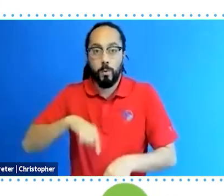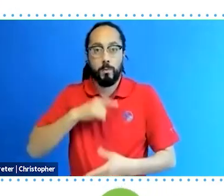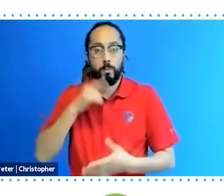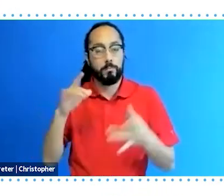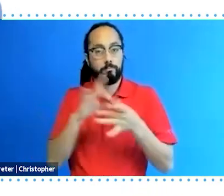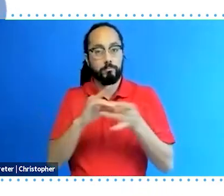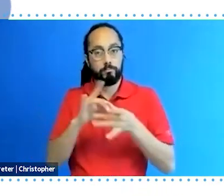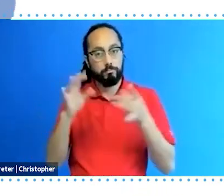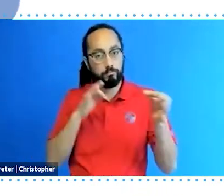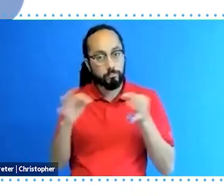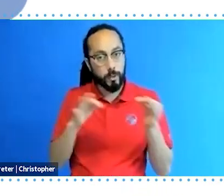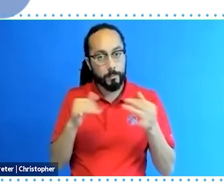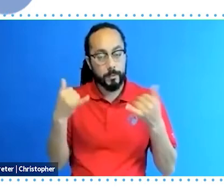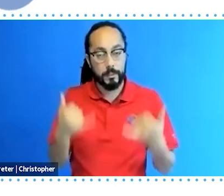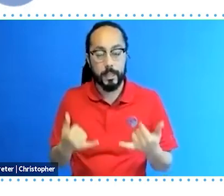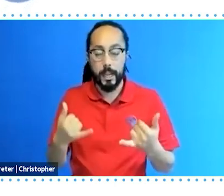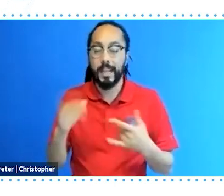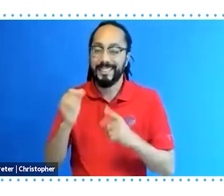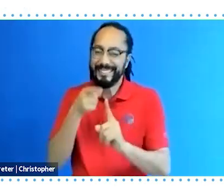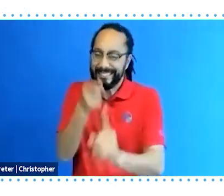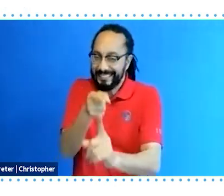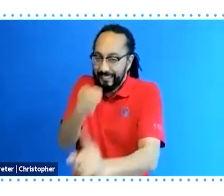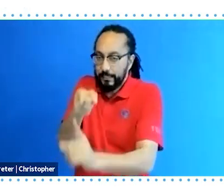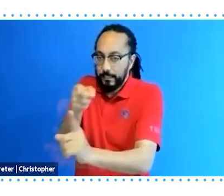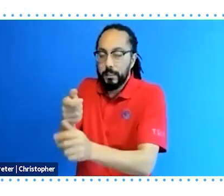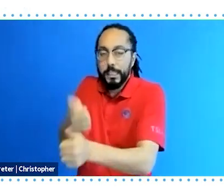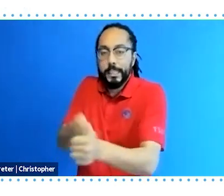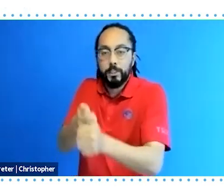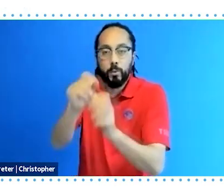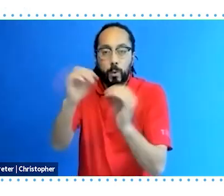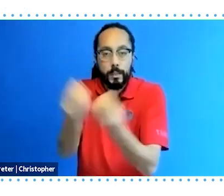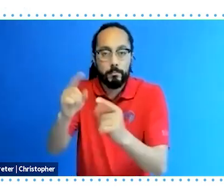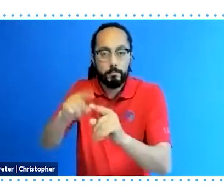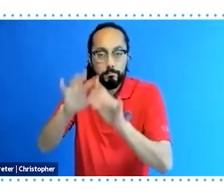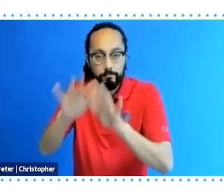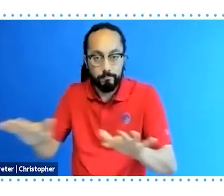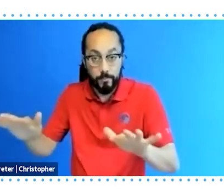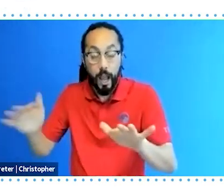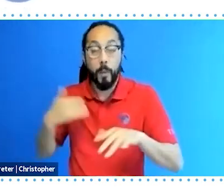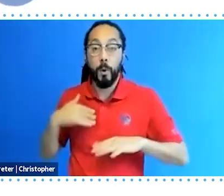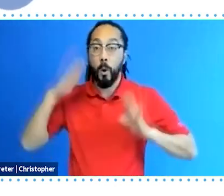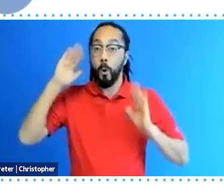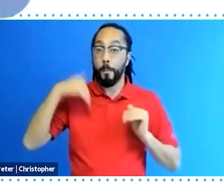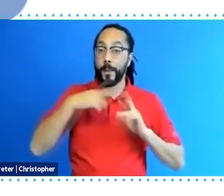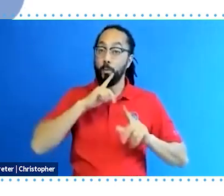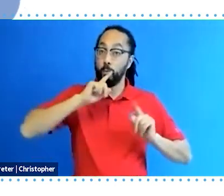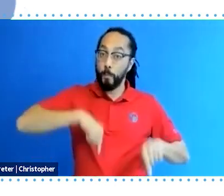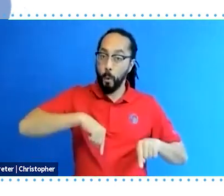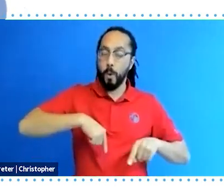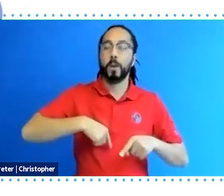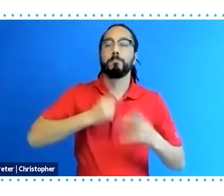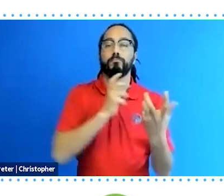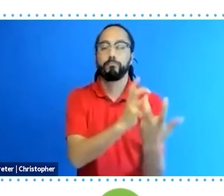Is that kind of specificity that we hope this report helps everyone to